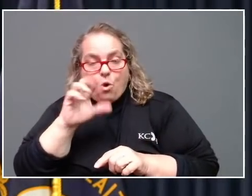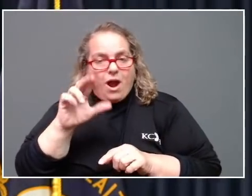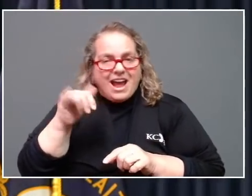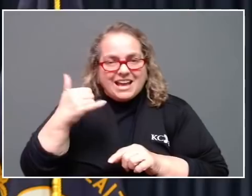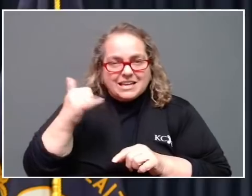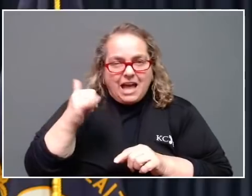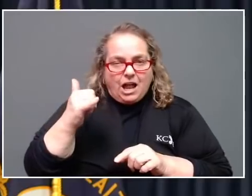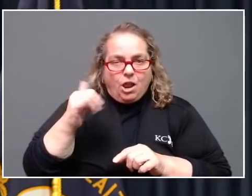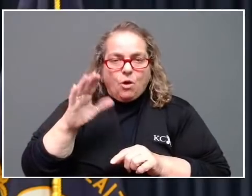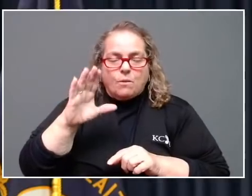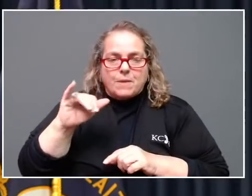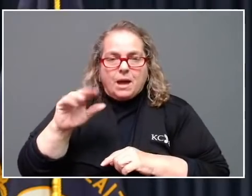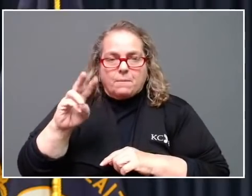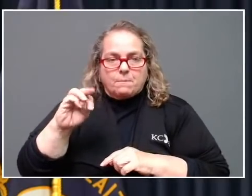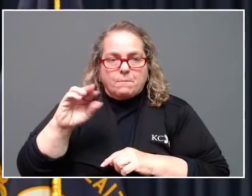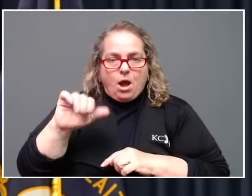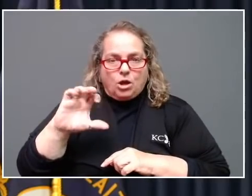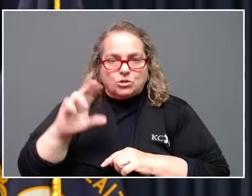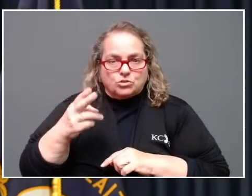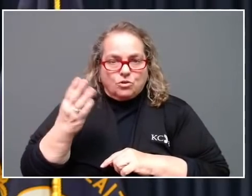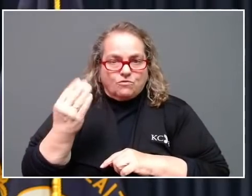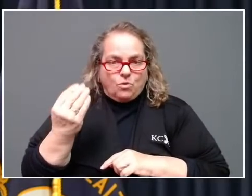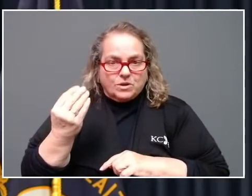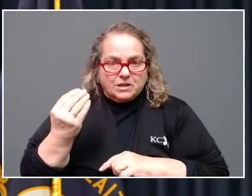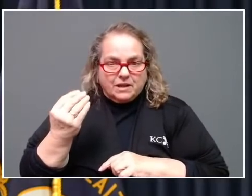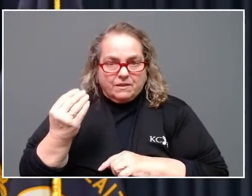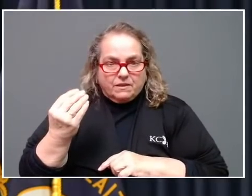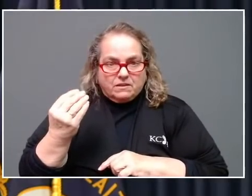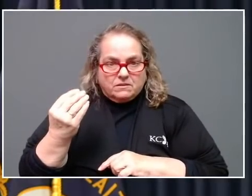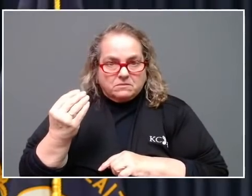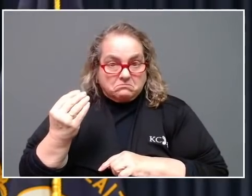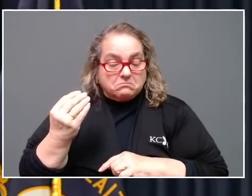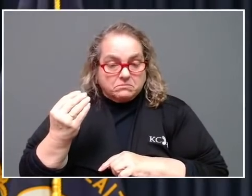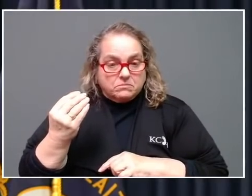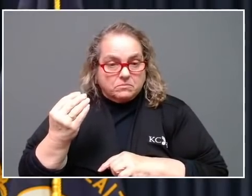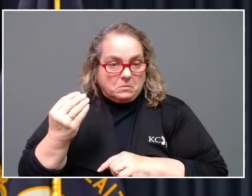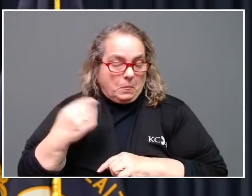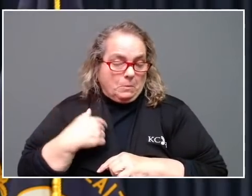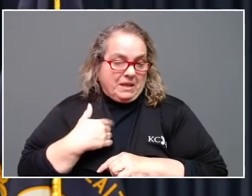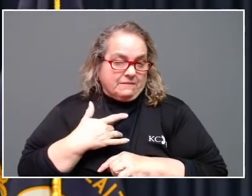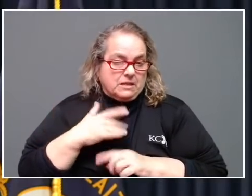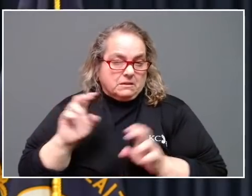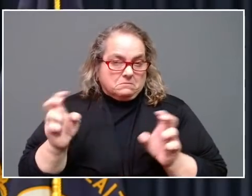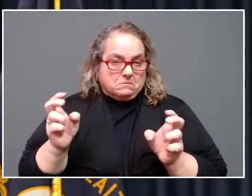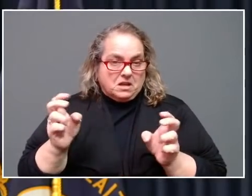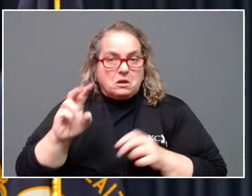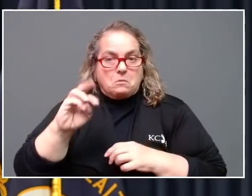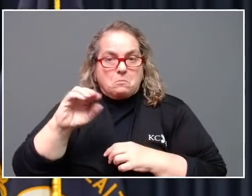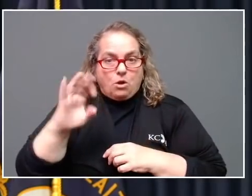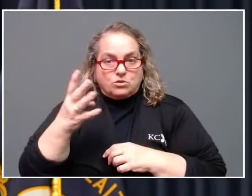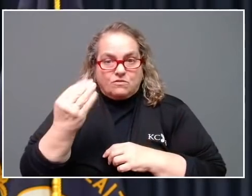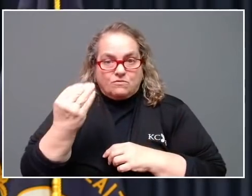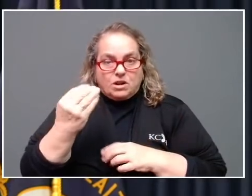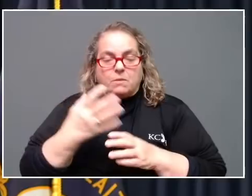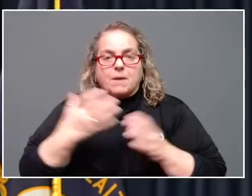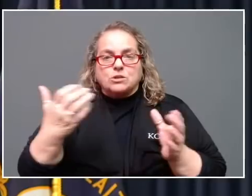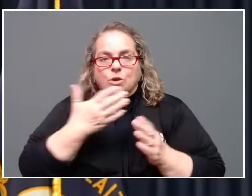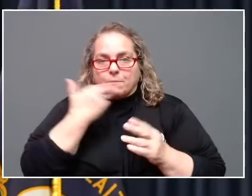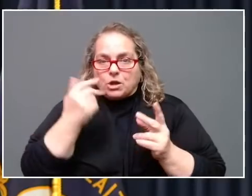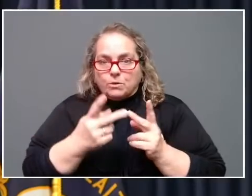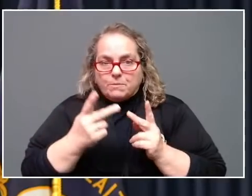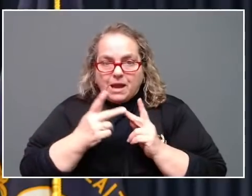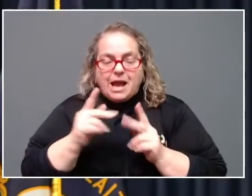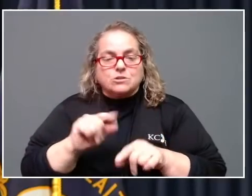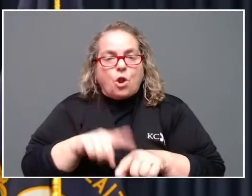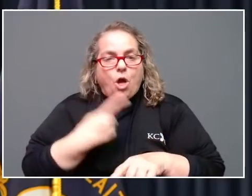March the 14th. That's when we will be in a much better place as long as we continue to see